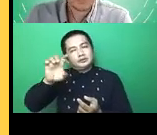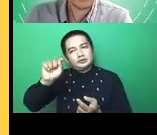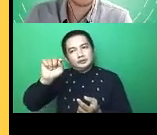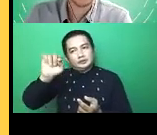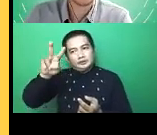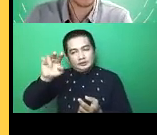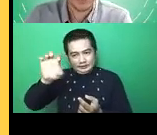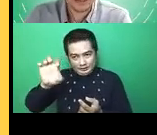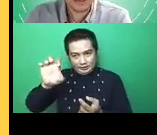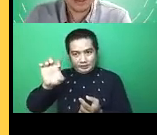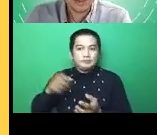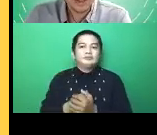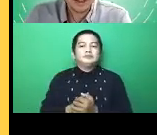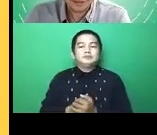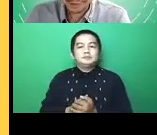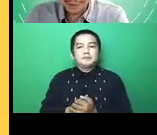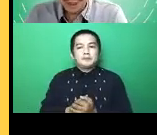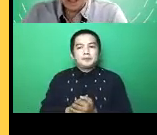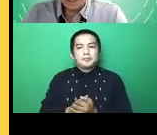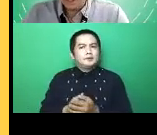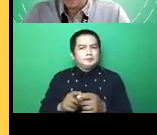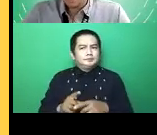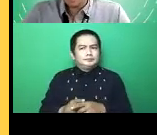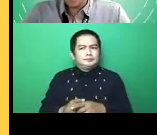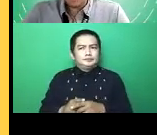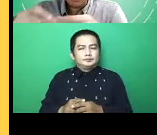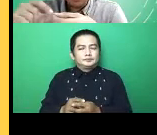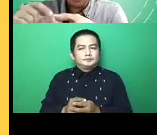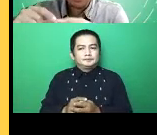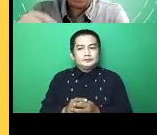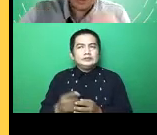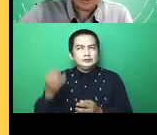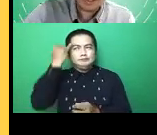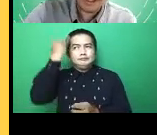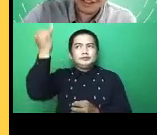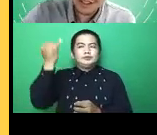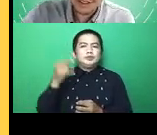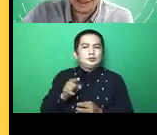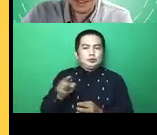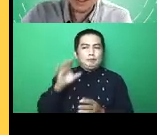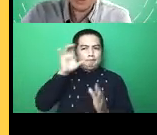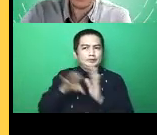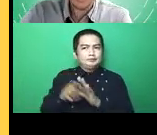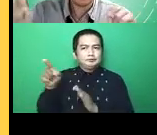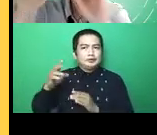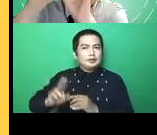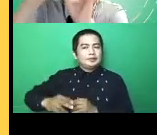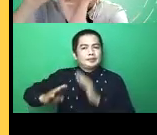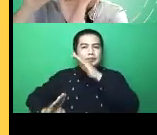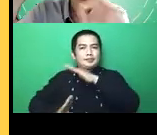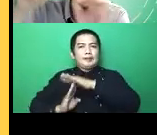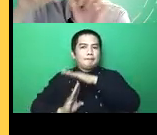develop lighter engine turbines. So imagine like this picture here in the top right. Imagine